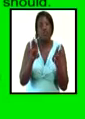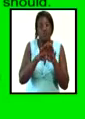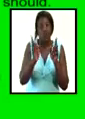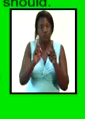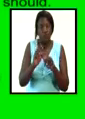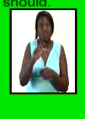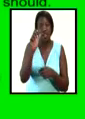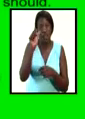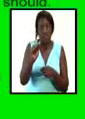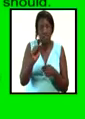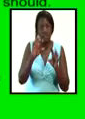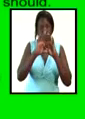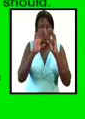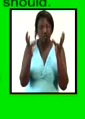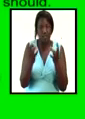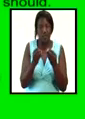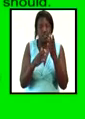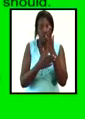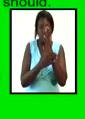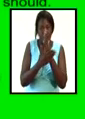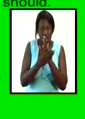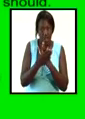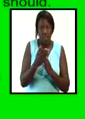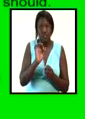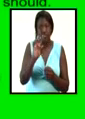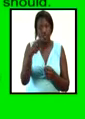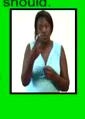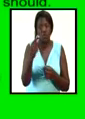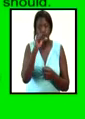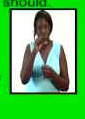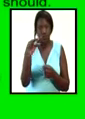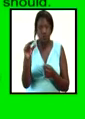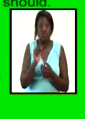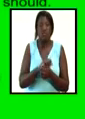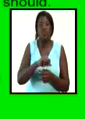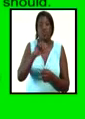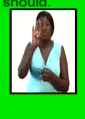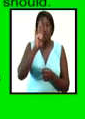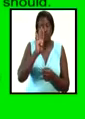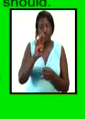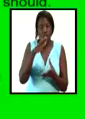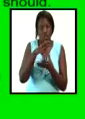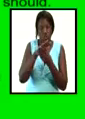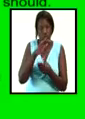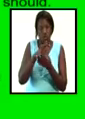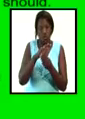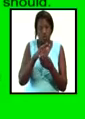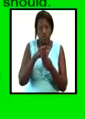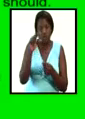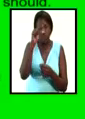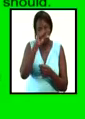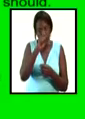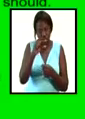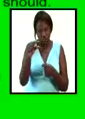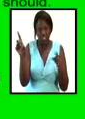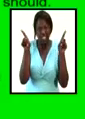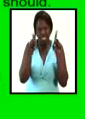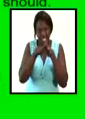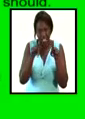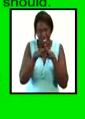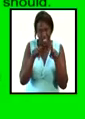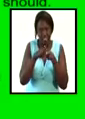of the passage in your own words, B. Copy the whole paragraph exactly as it appears in the passage, or